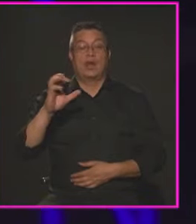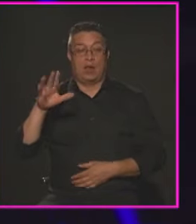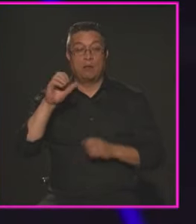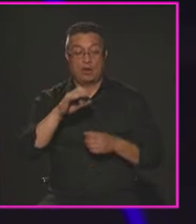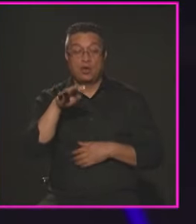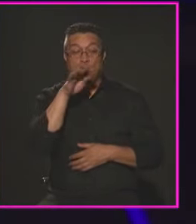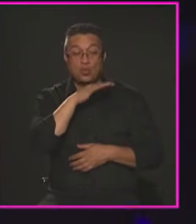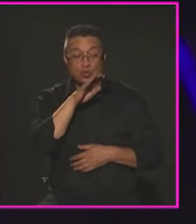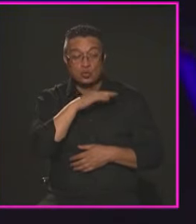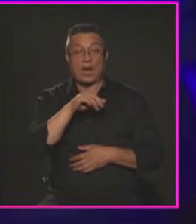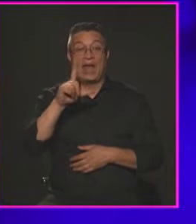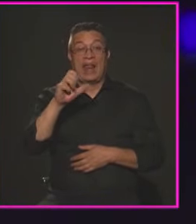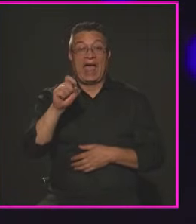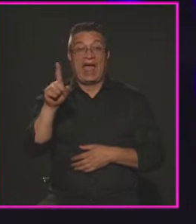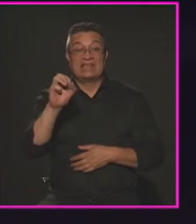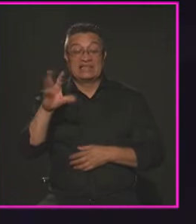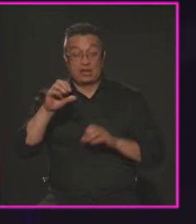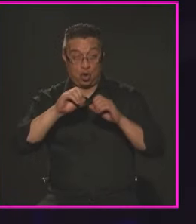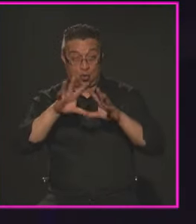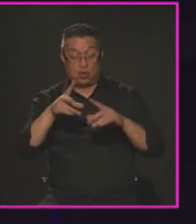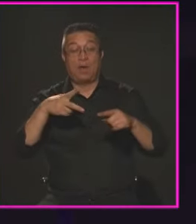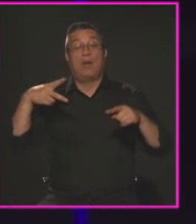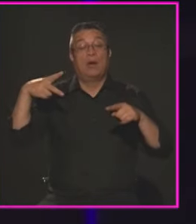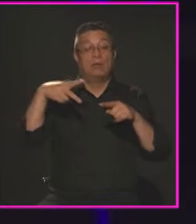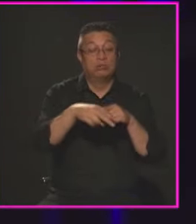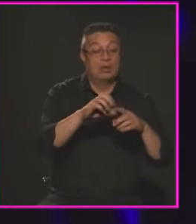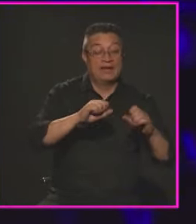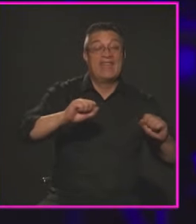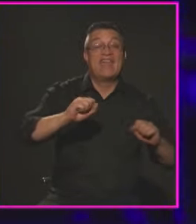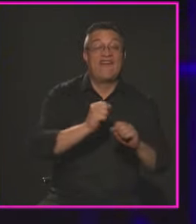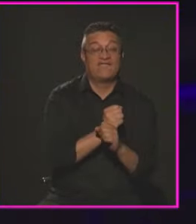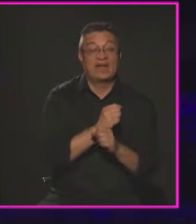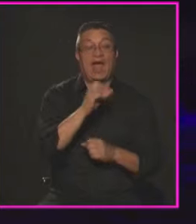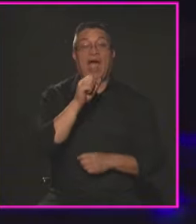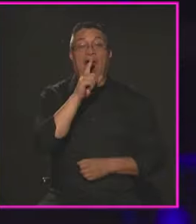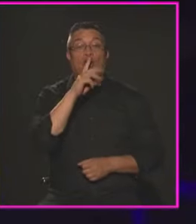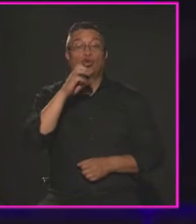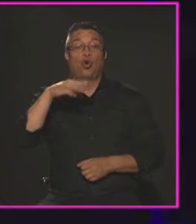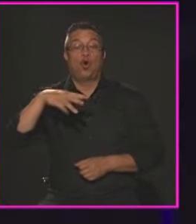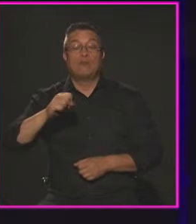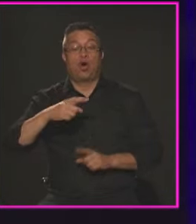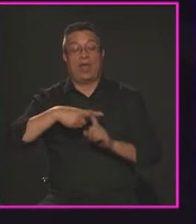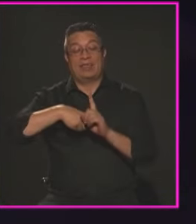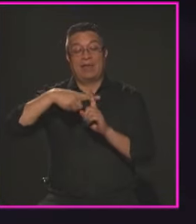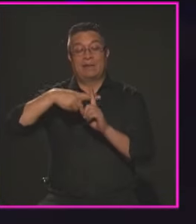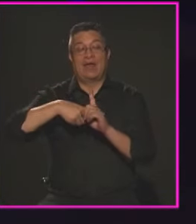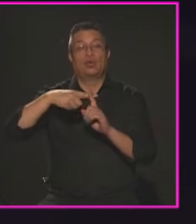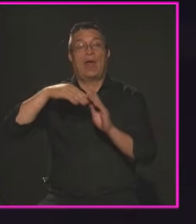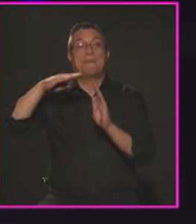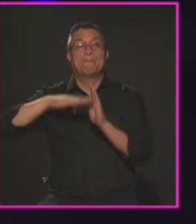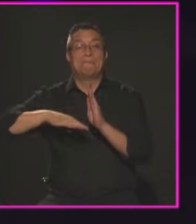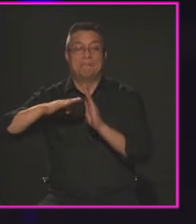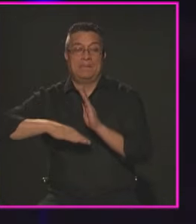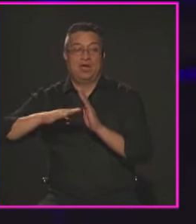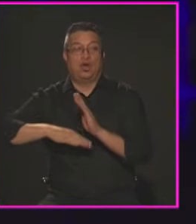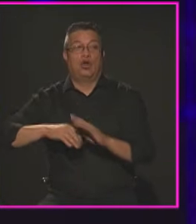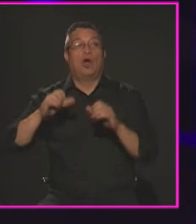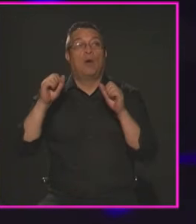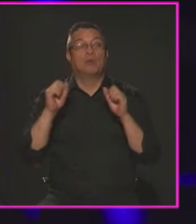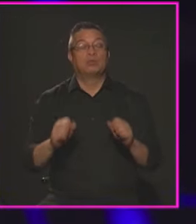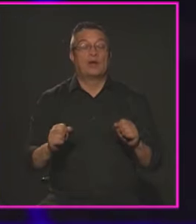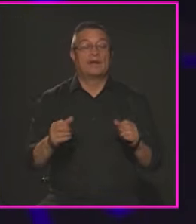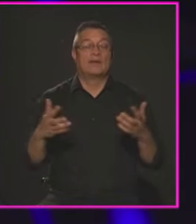cool them at the lowest temperature you can think of, a fraction, a billionth of a single absolute degree of temperature. And